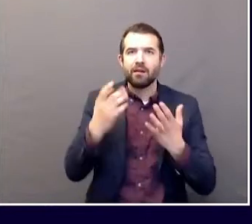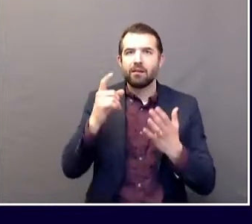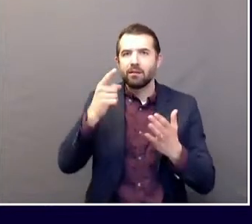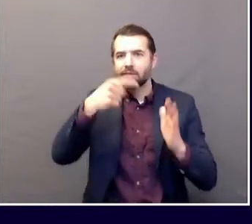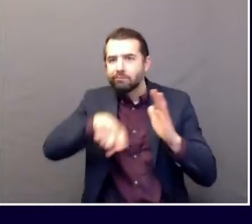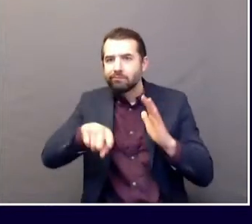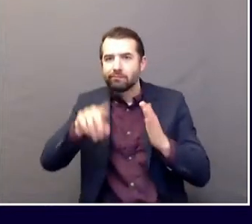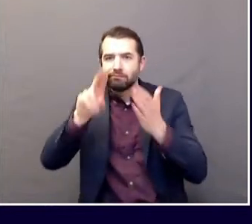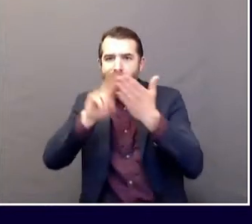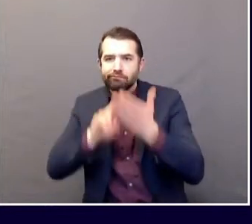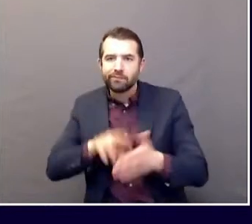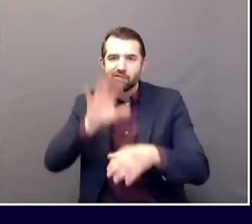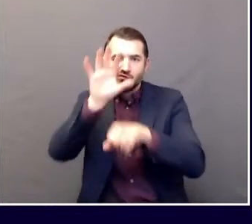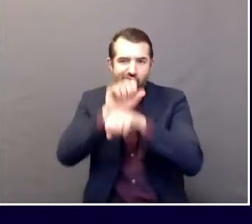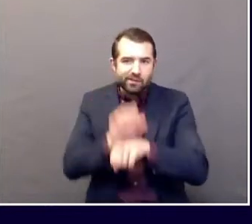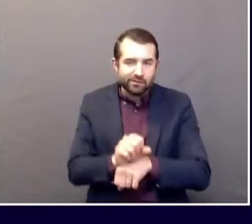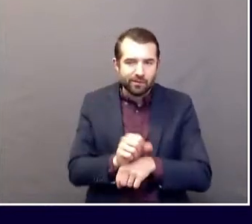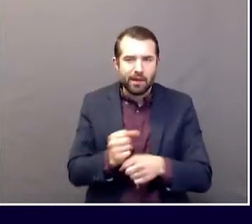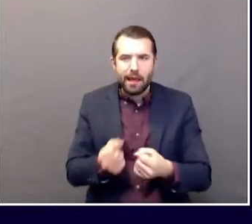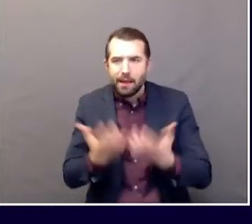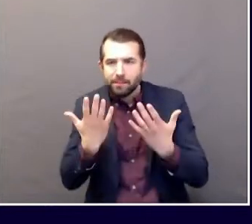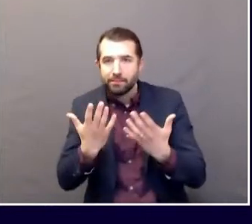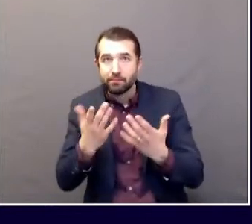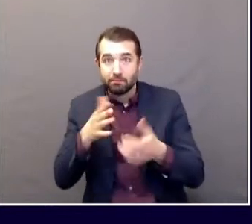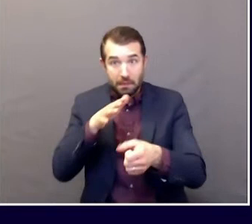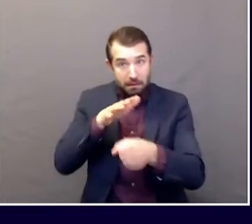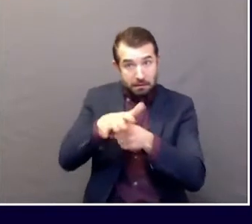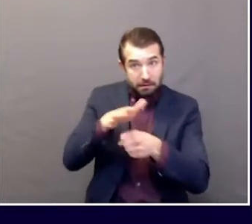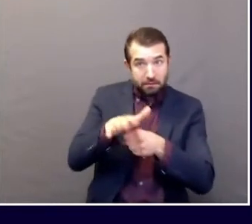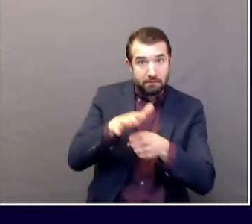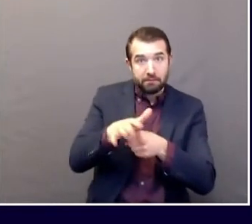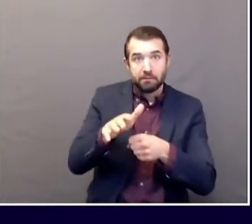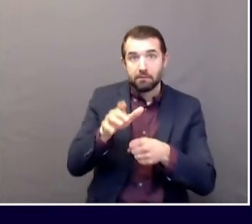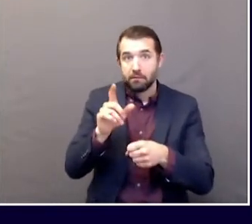location has enough doses on hand and not that many people